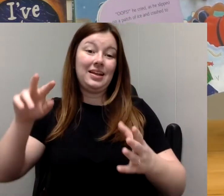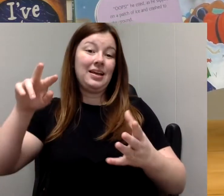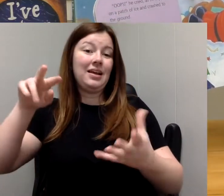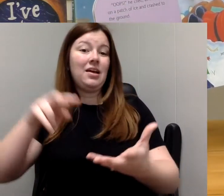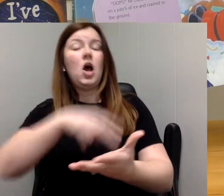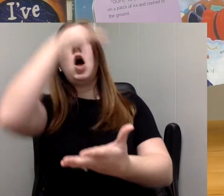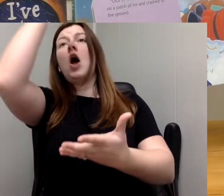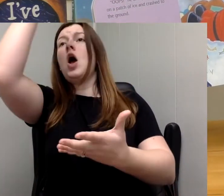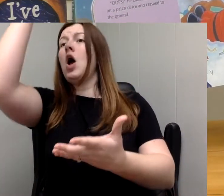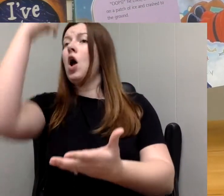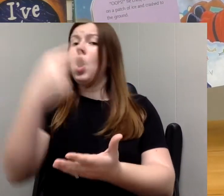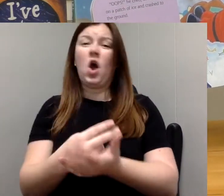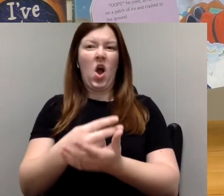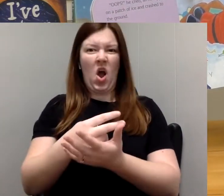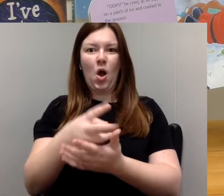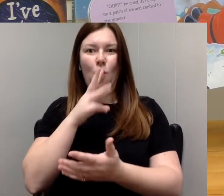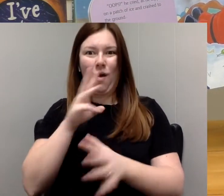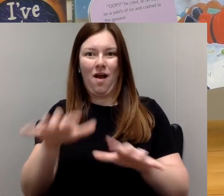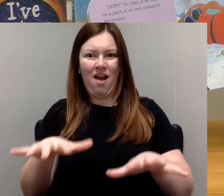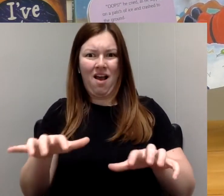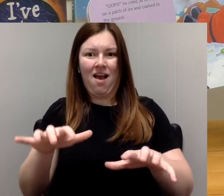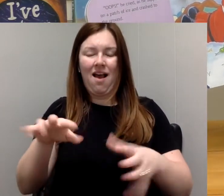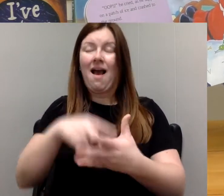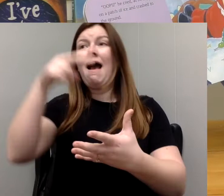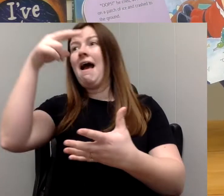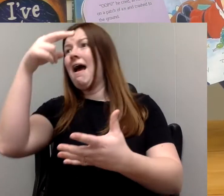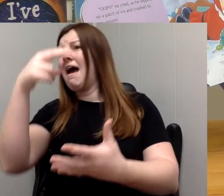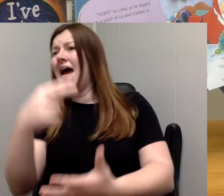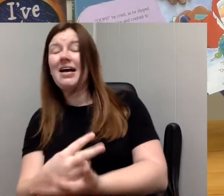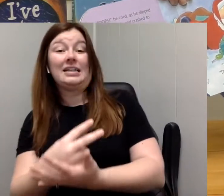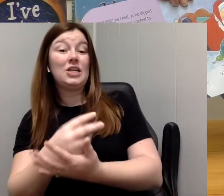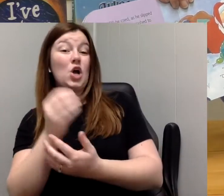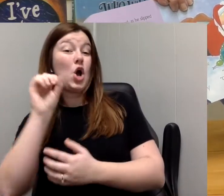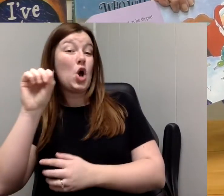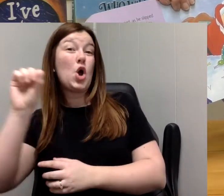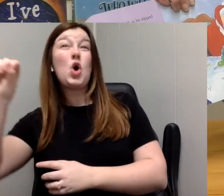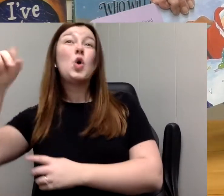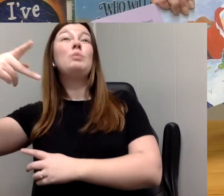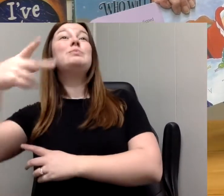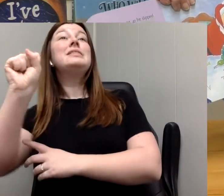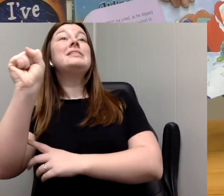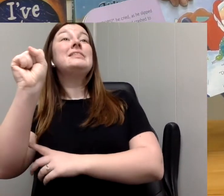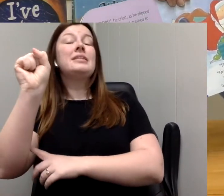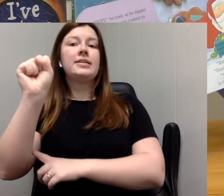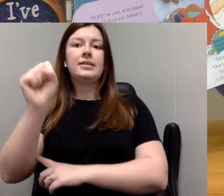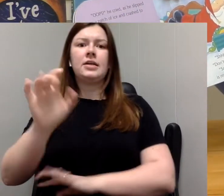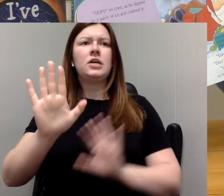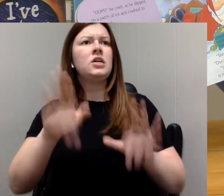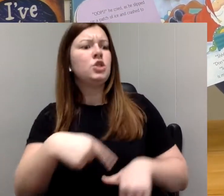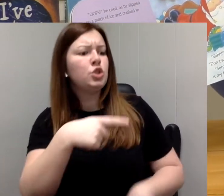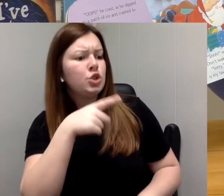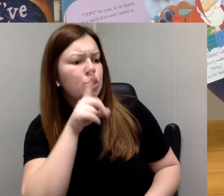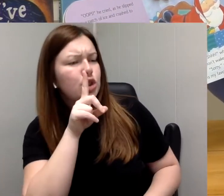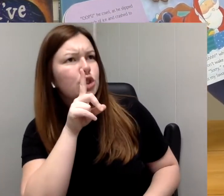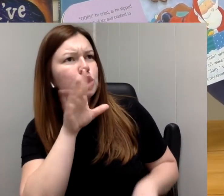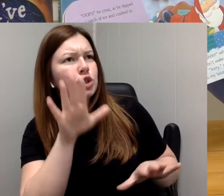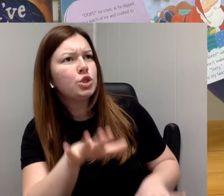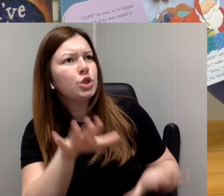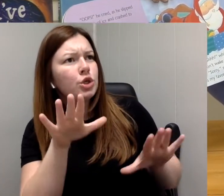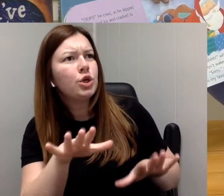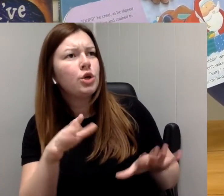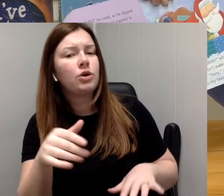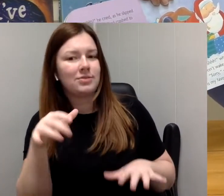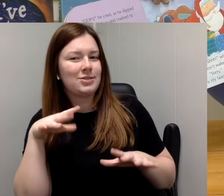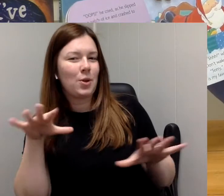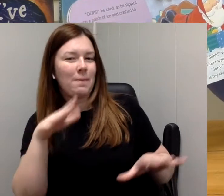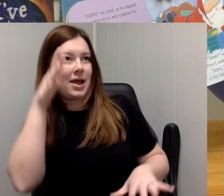Oops, he cried as he slipped on a patch of ice and crashed to the ground. Shh, whispered the snowman. Don't wake